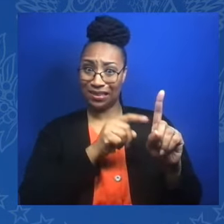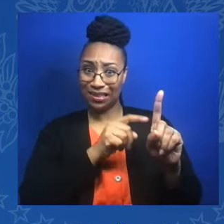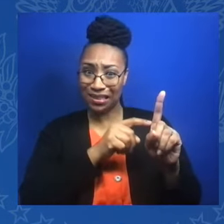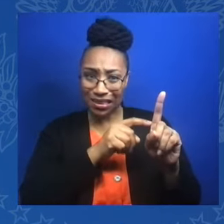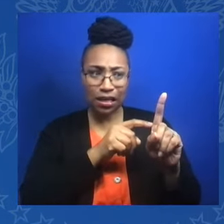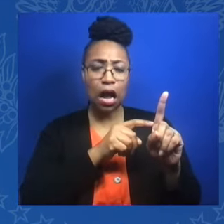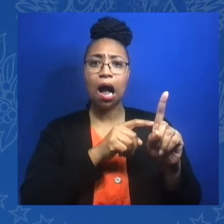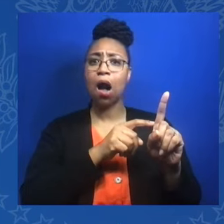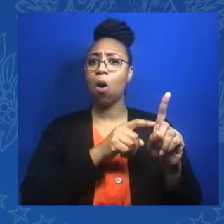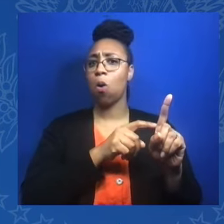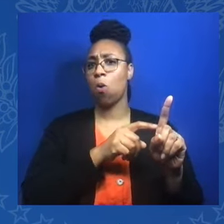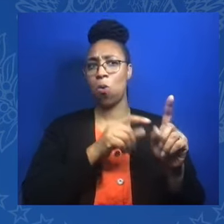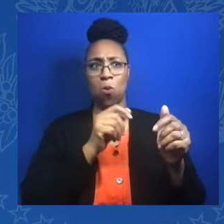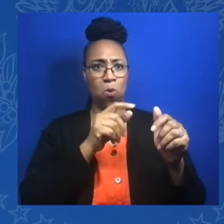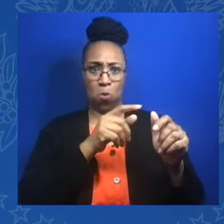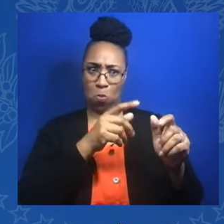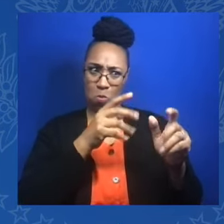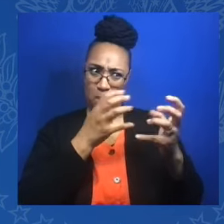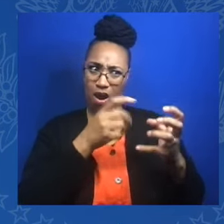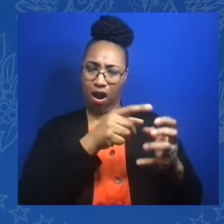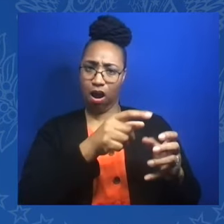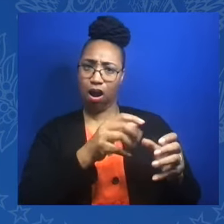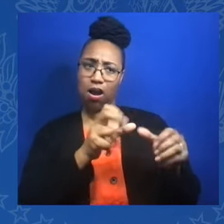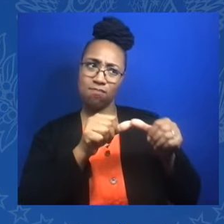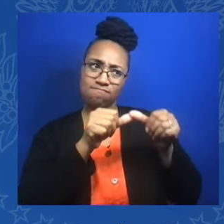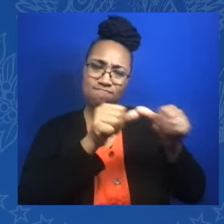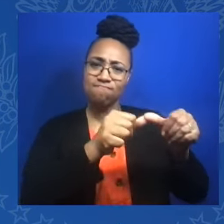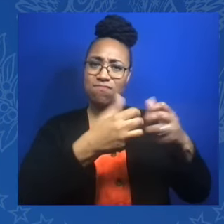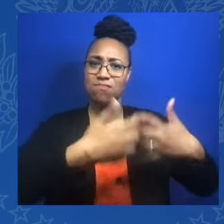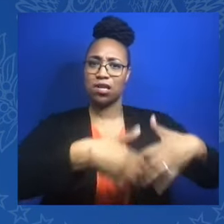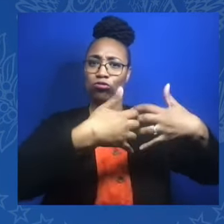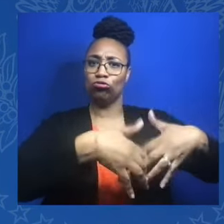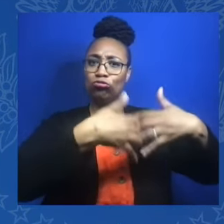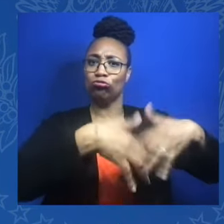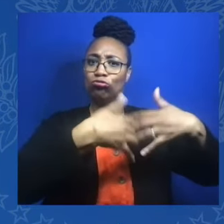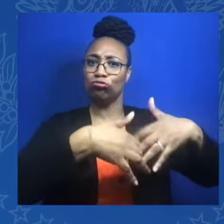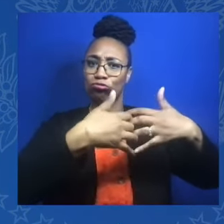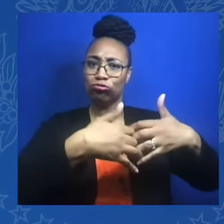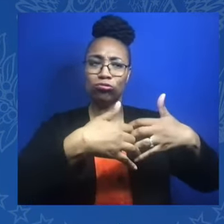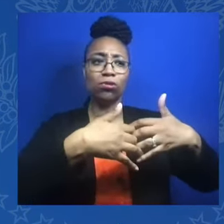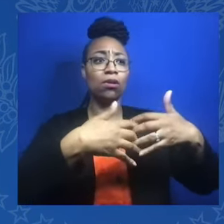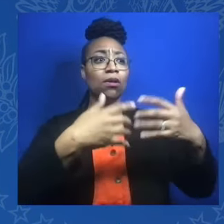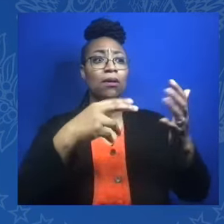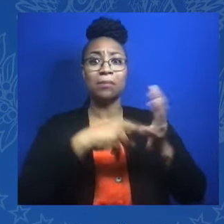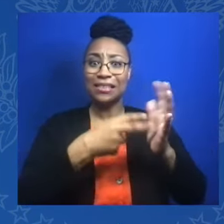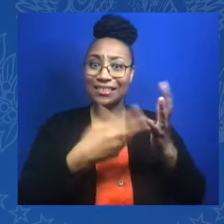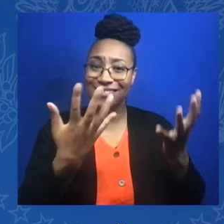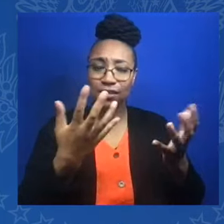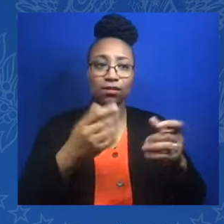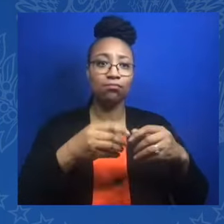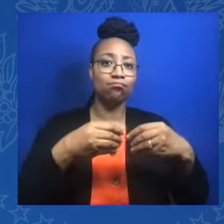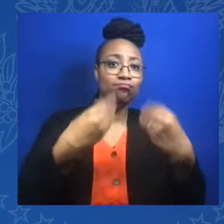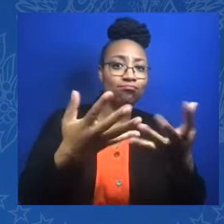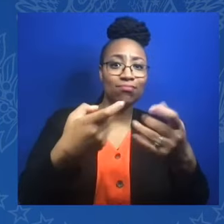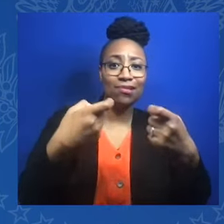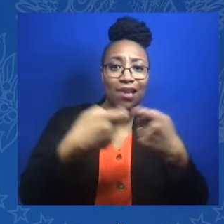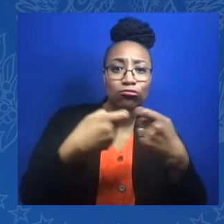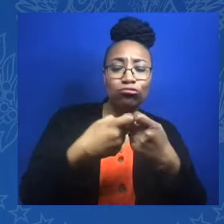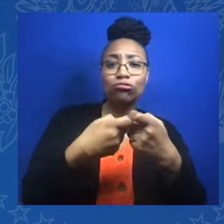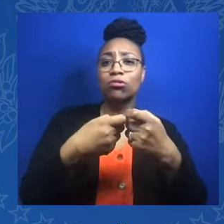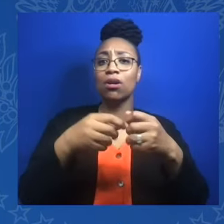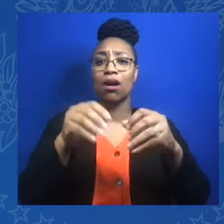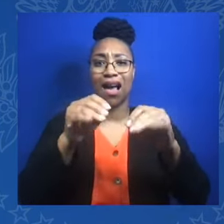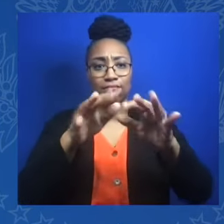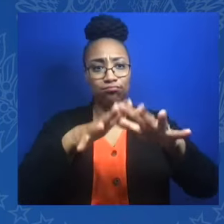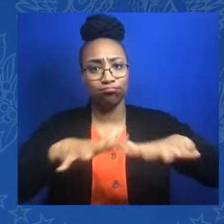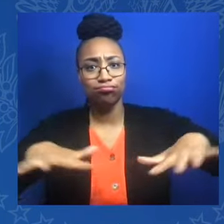electric vehicles. De bons emplois, good, stable jobs like the ones at that plant truly count for Natalia and